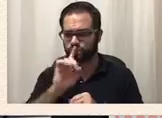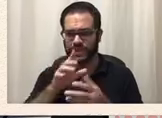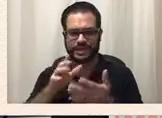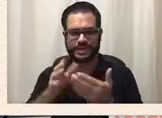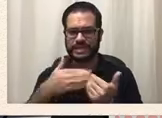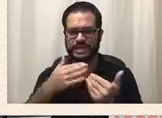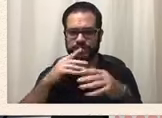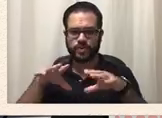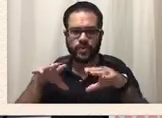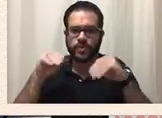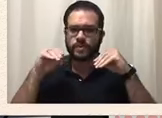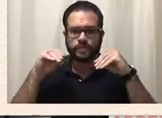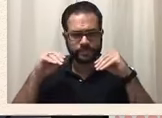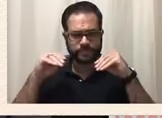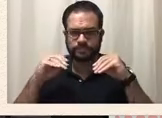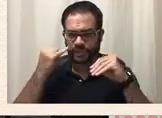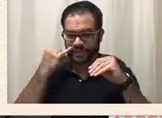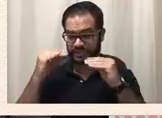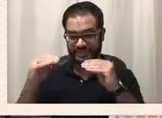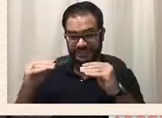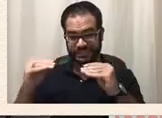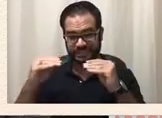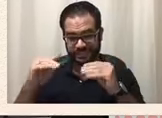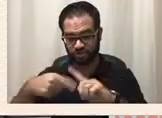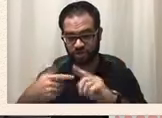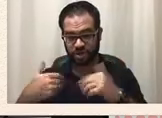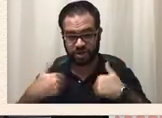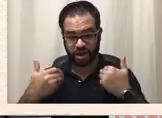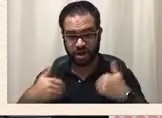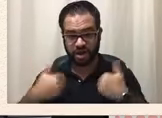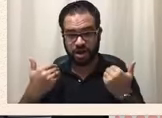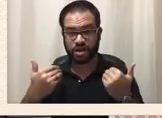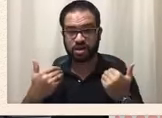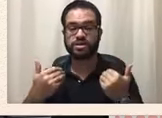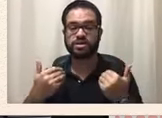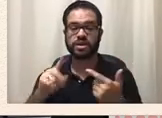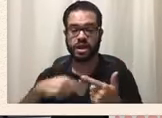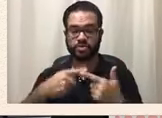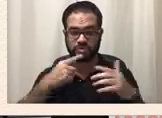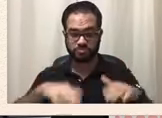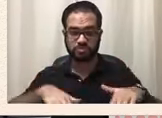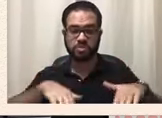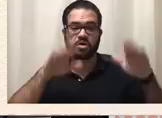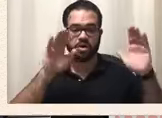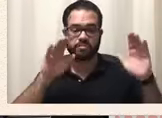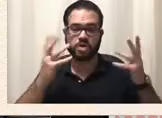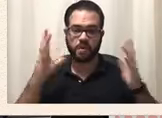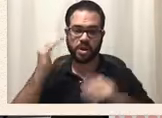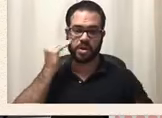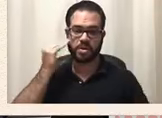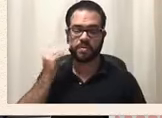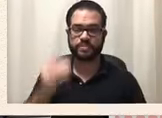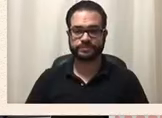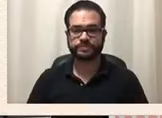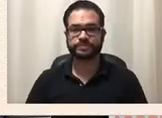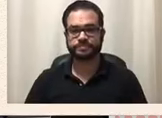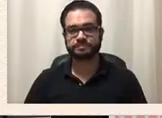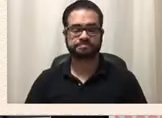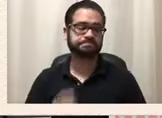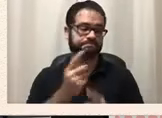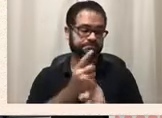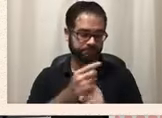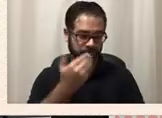later on, they want the parts. That's right. That's good, Arizona. You know, one of my